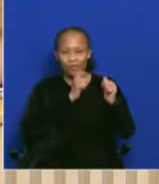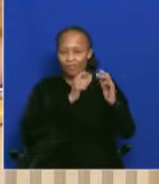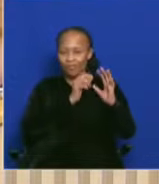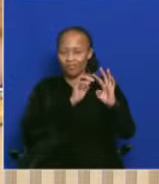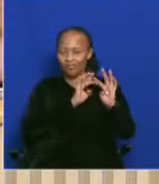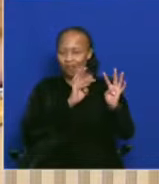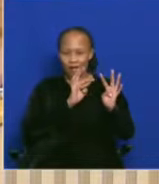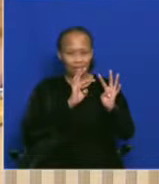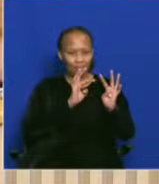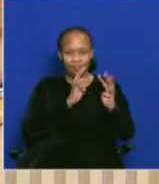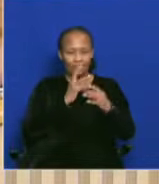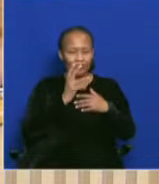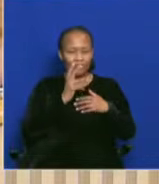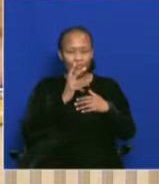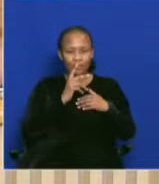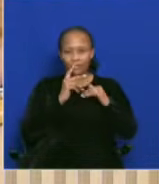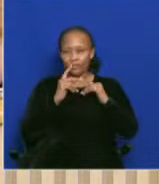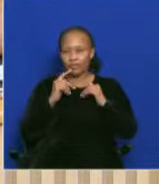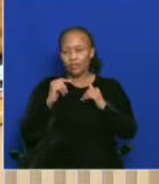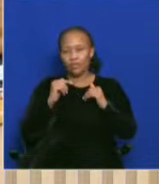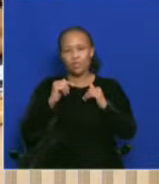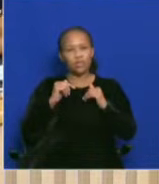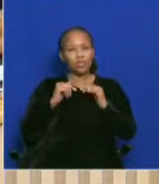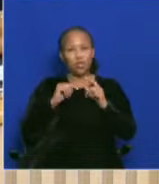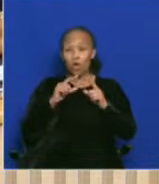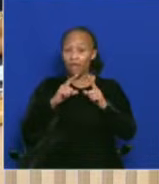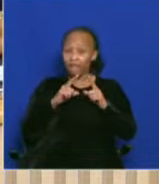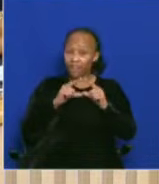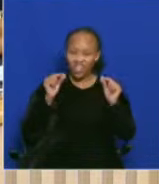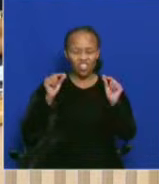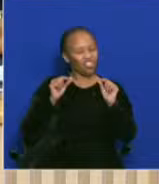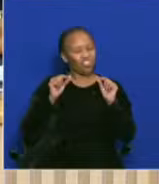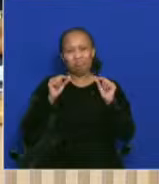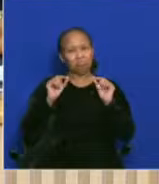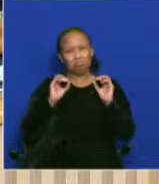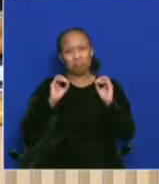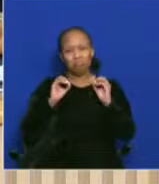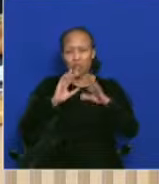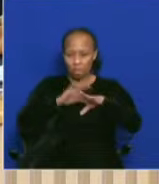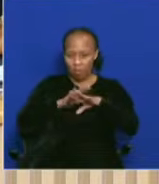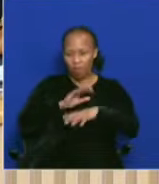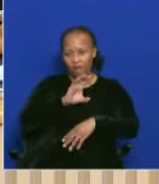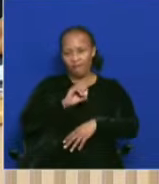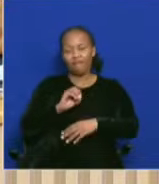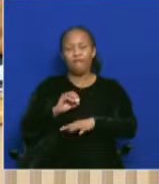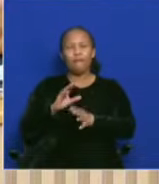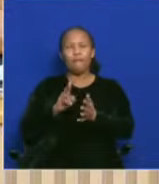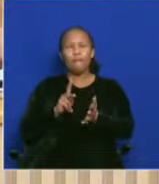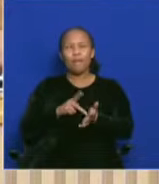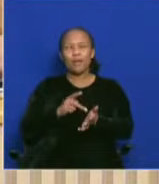If we go to page 5945,